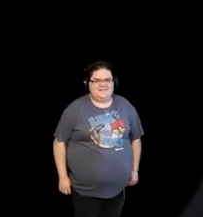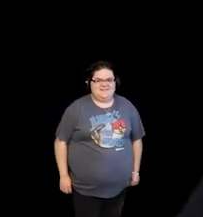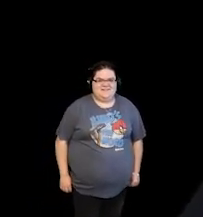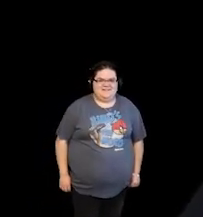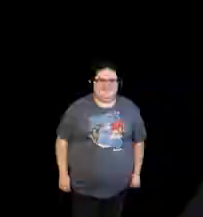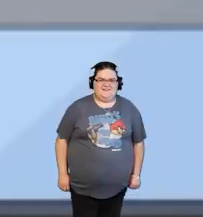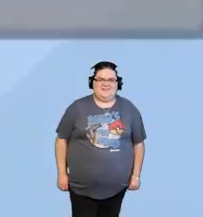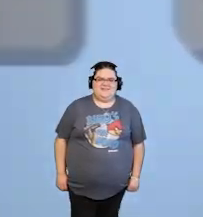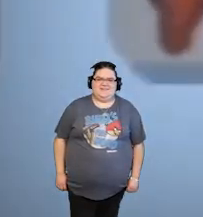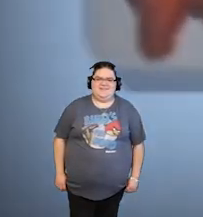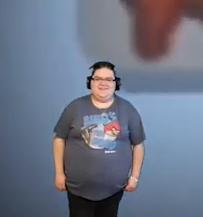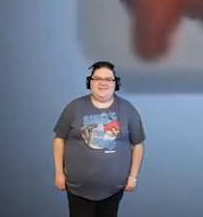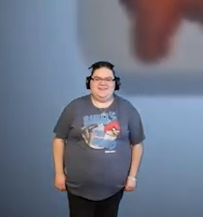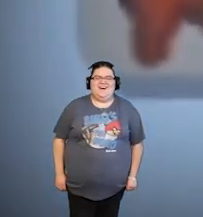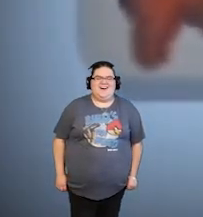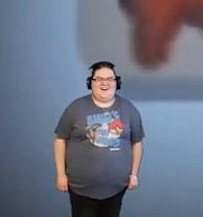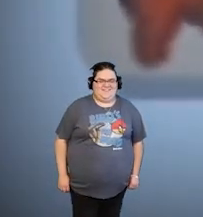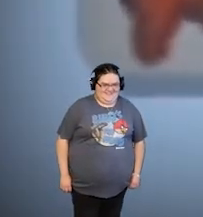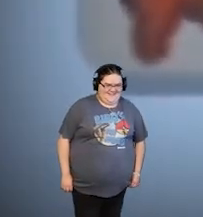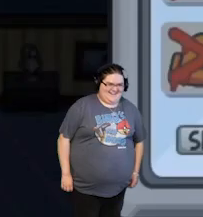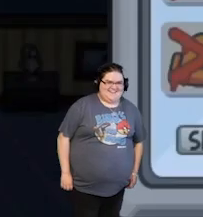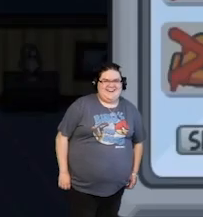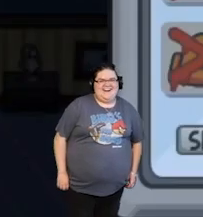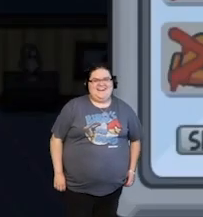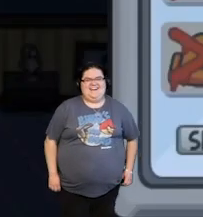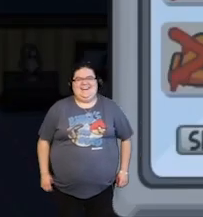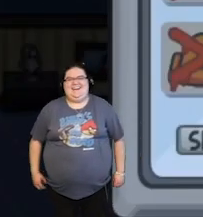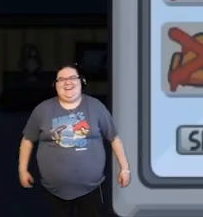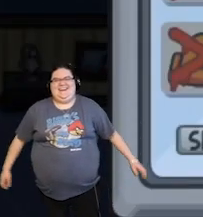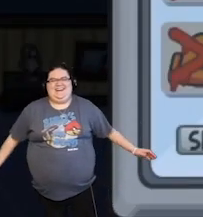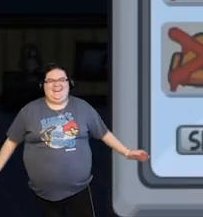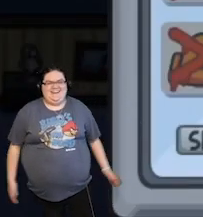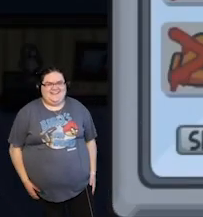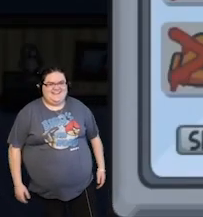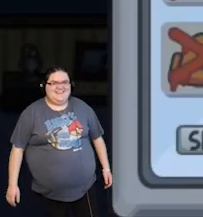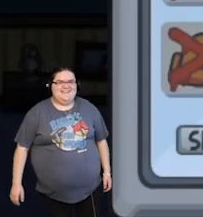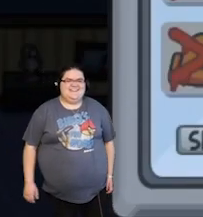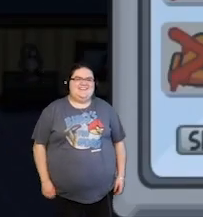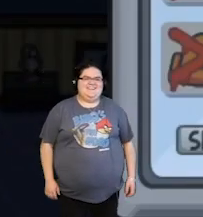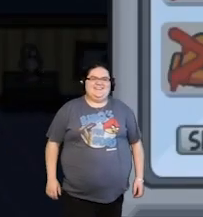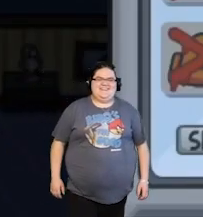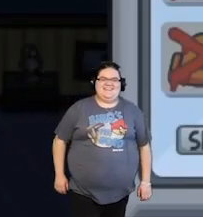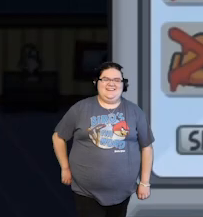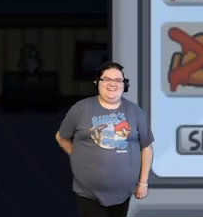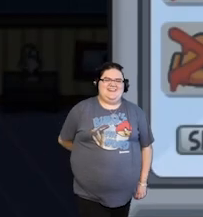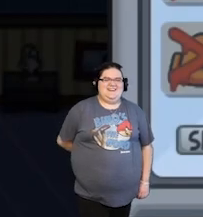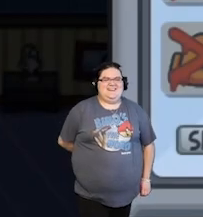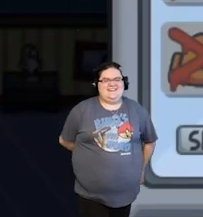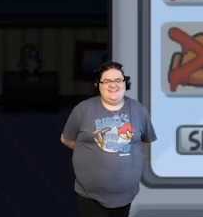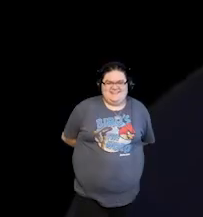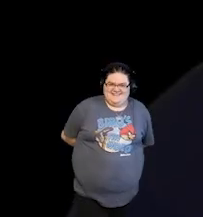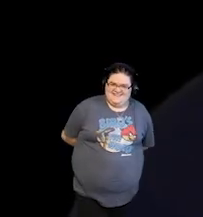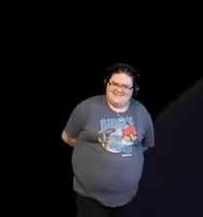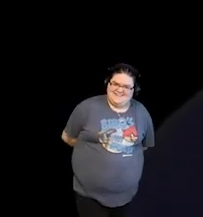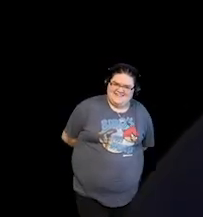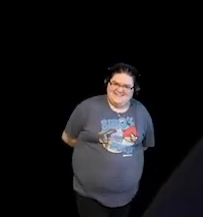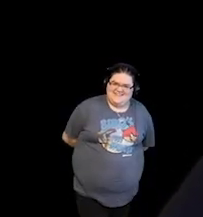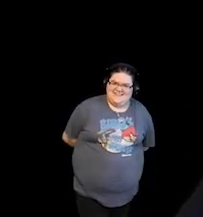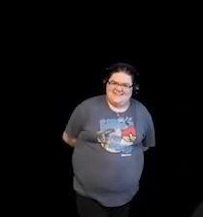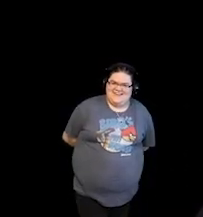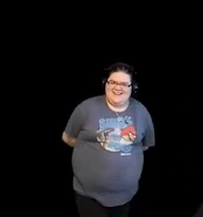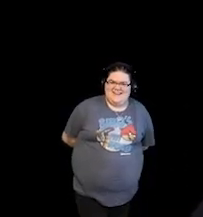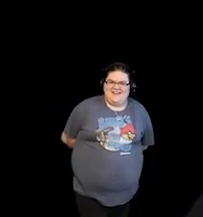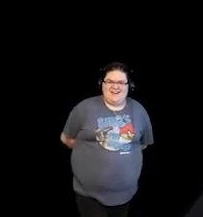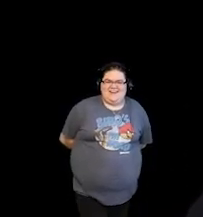saw Simon on the- oh, and who did I just report to? Mate, it's fucking you! JJ said it was you! This has gone too far. I was keeping an